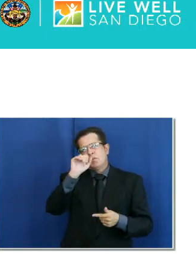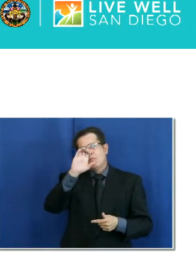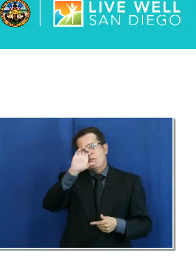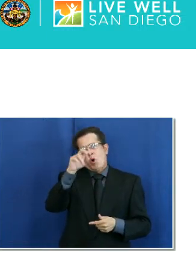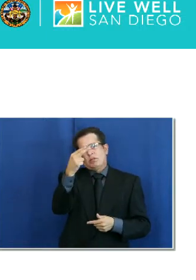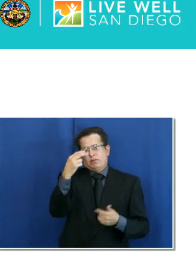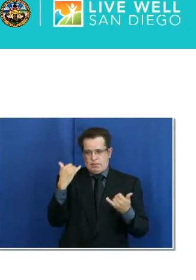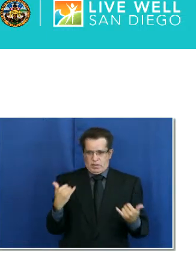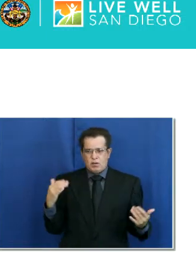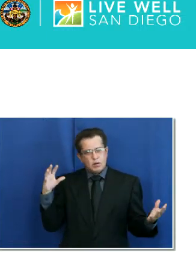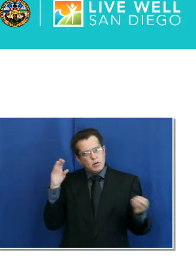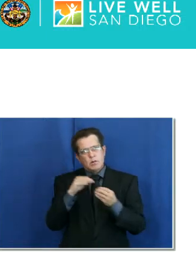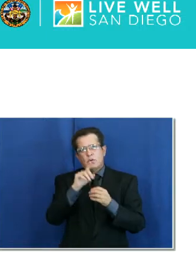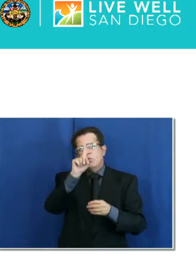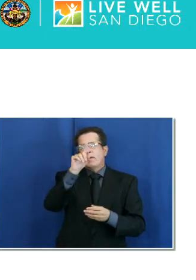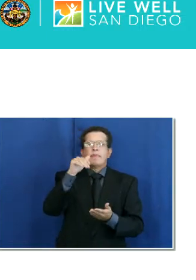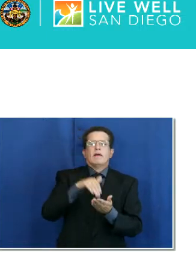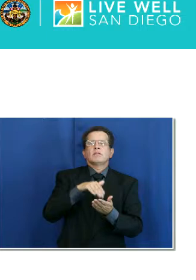have produced